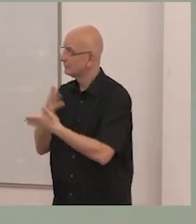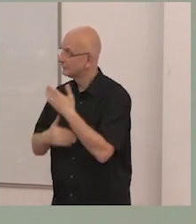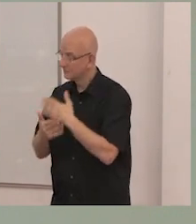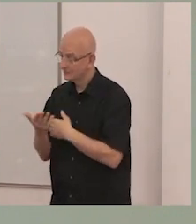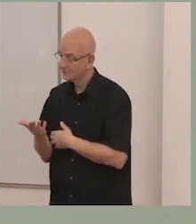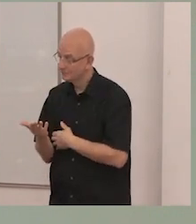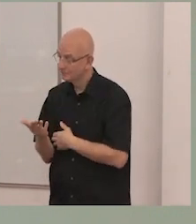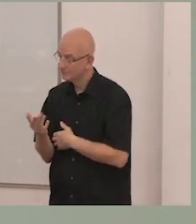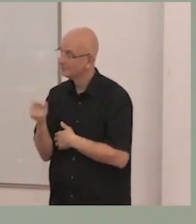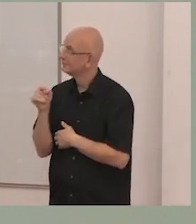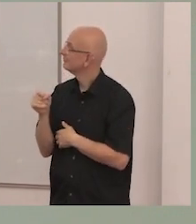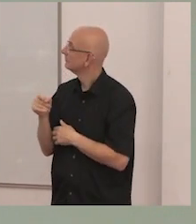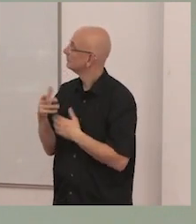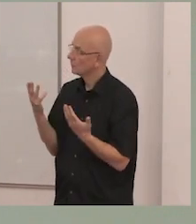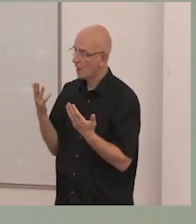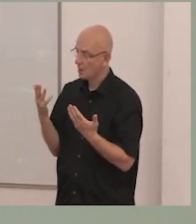marriage,